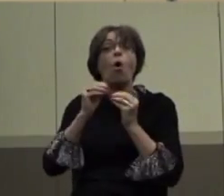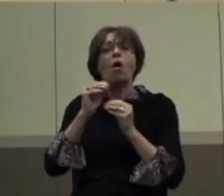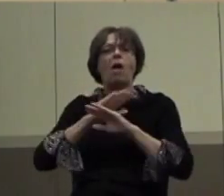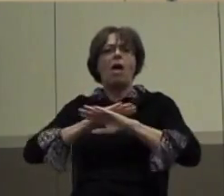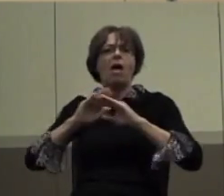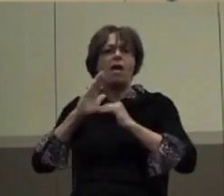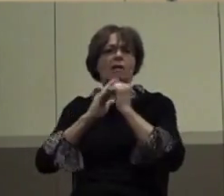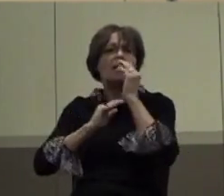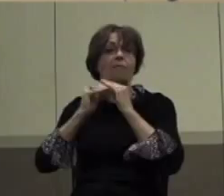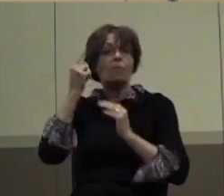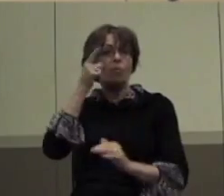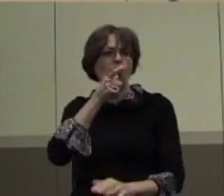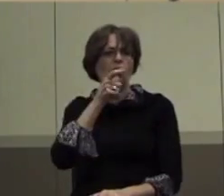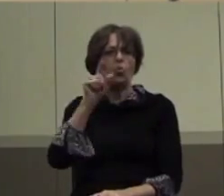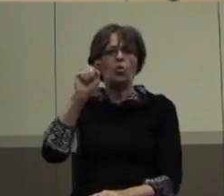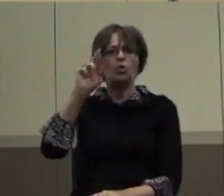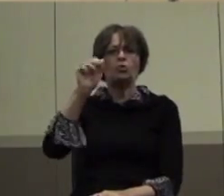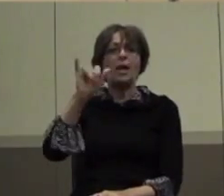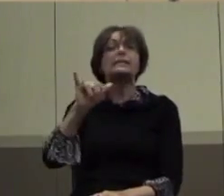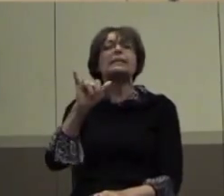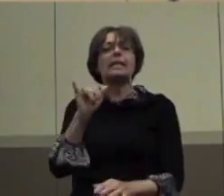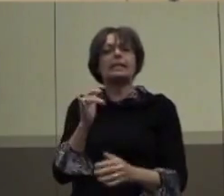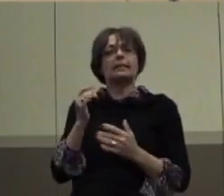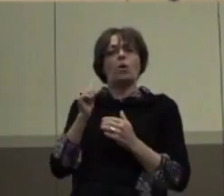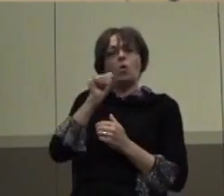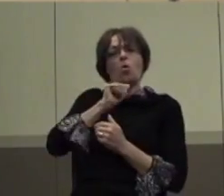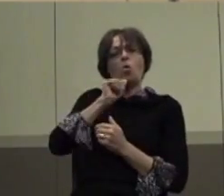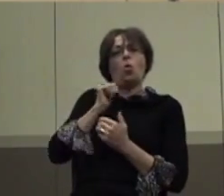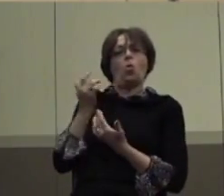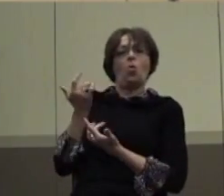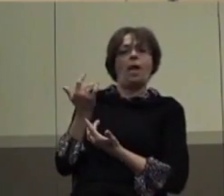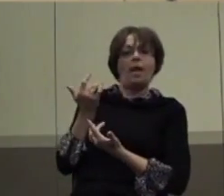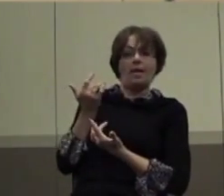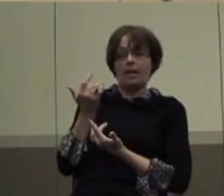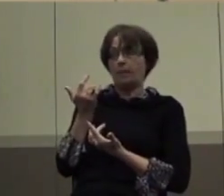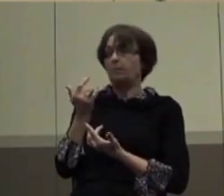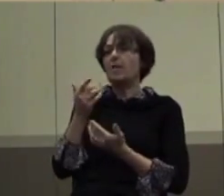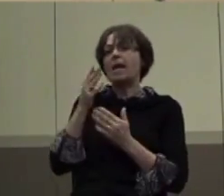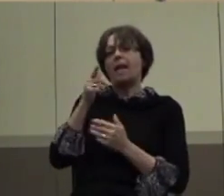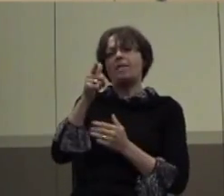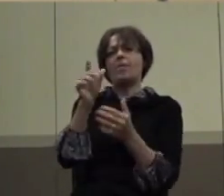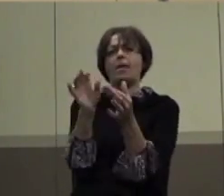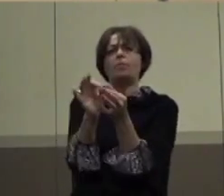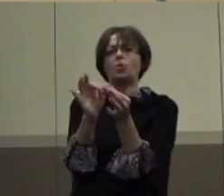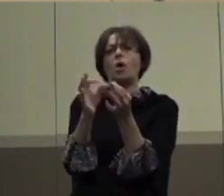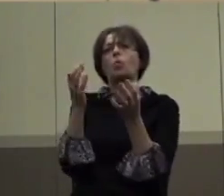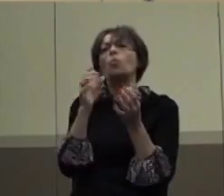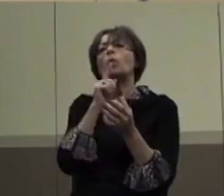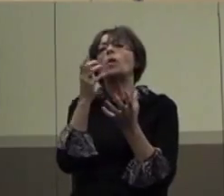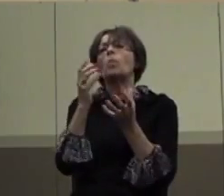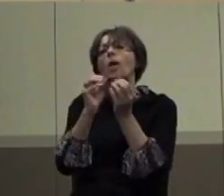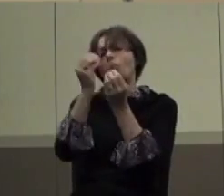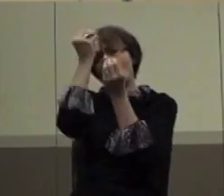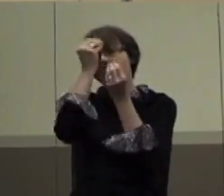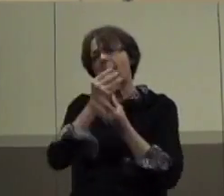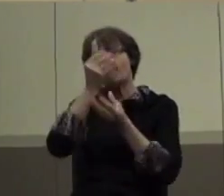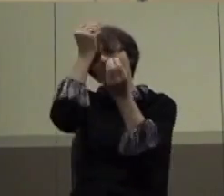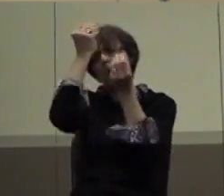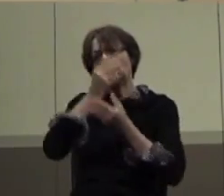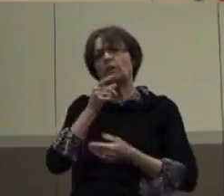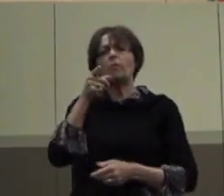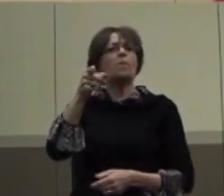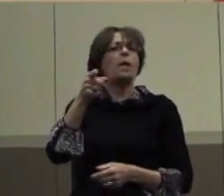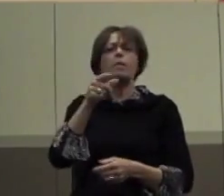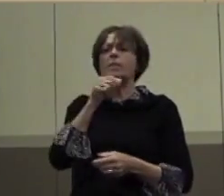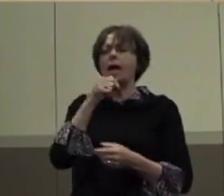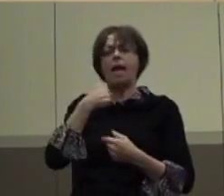Tracy. Wait them out. All right? Let them talk. We really want more information from them, not more information